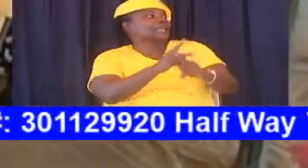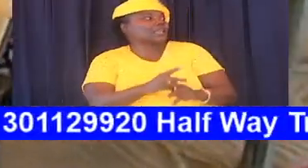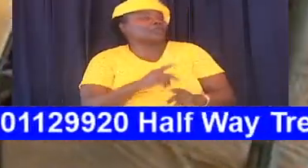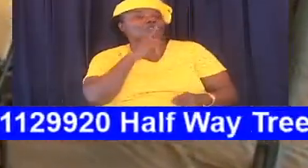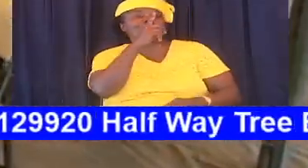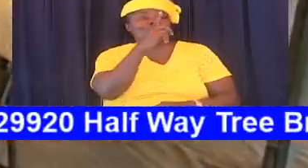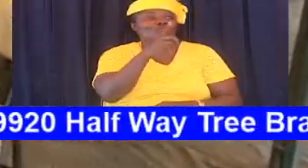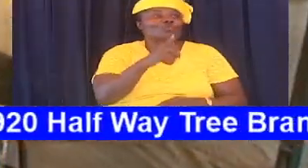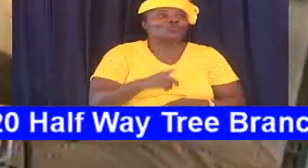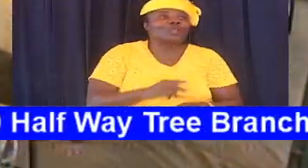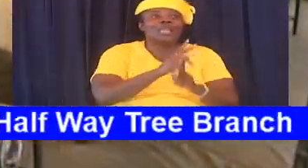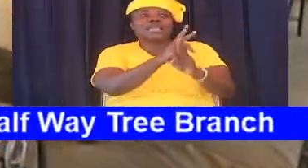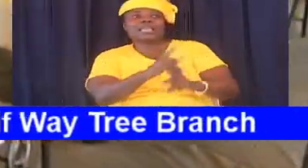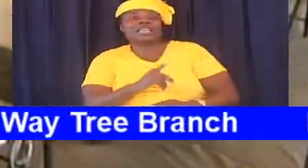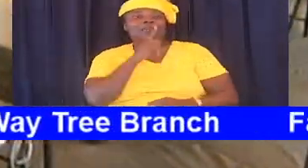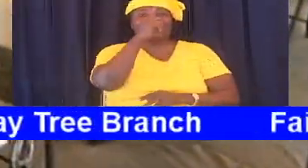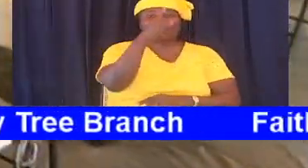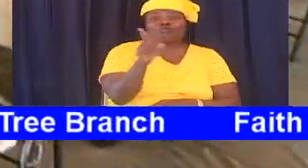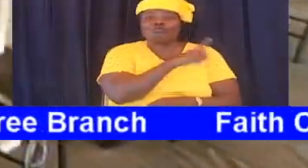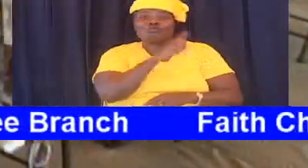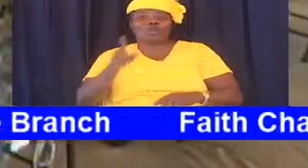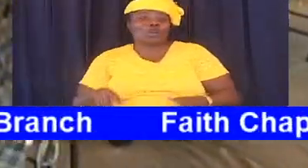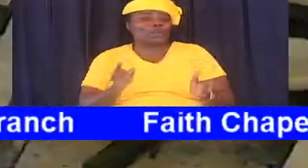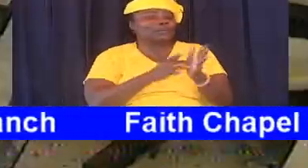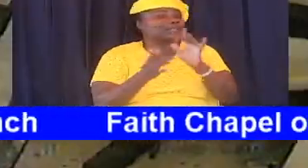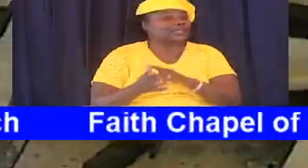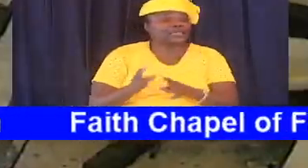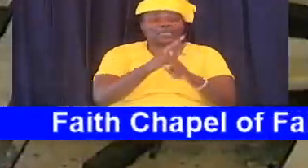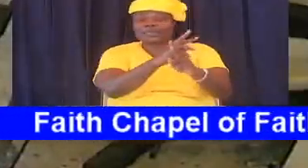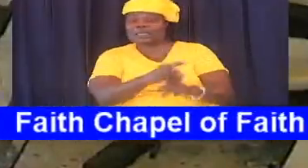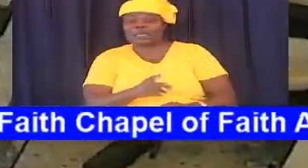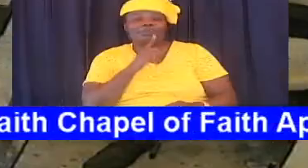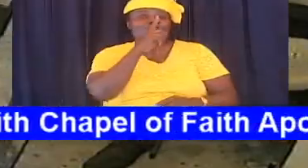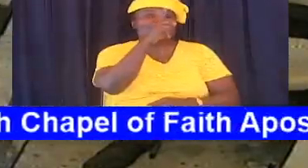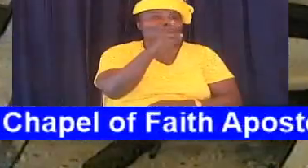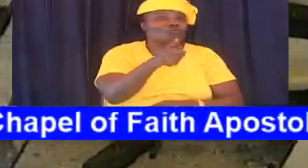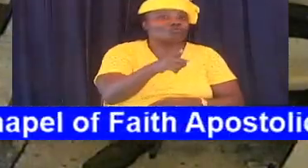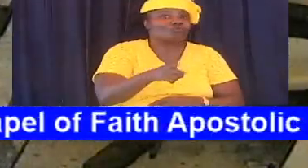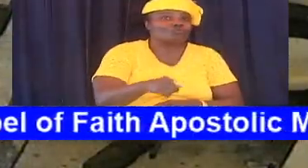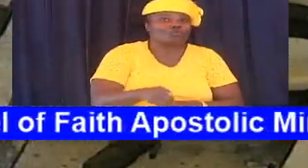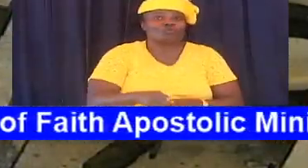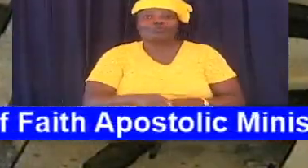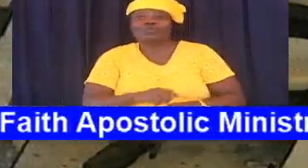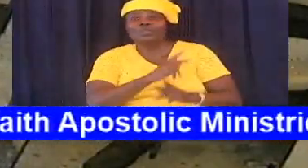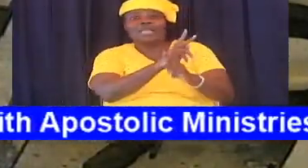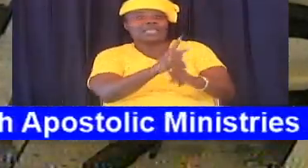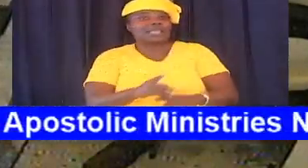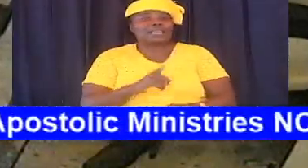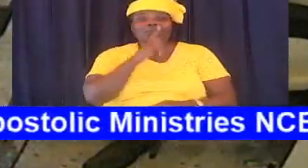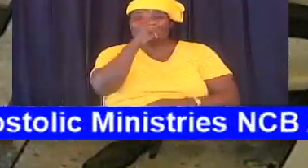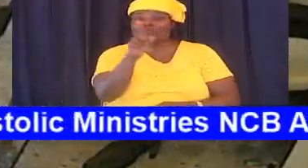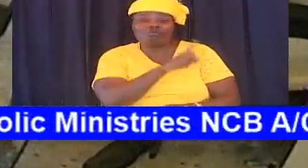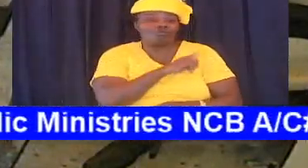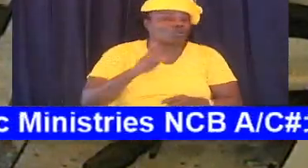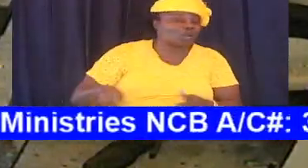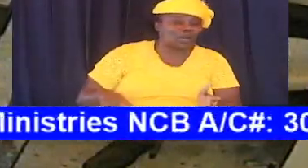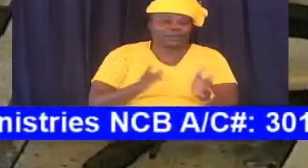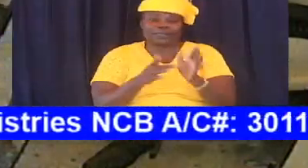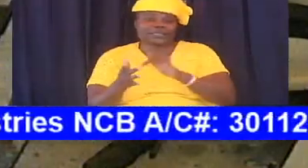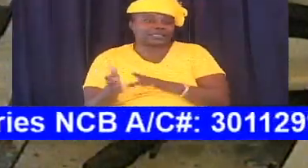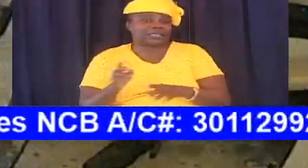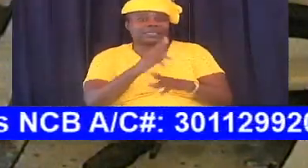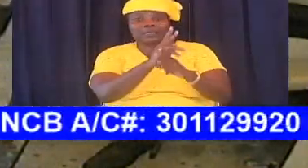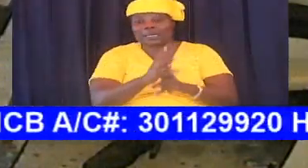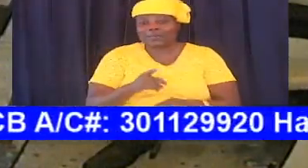me true, so keep me true. Keep me true, Lord Jesus, keep me true. Keep me true, keep me true,